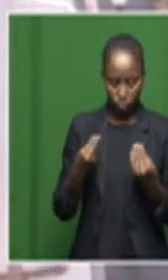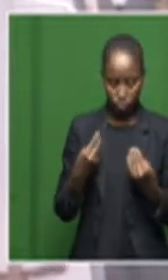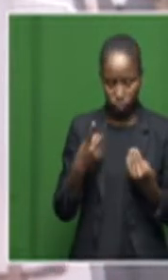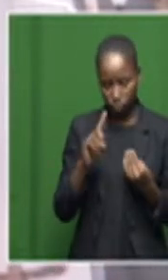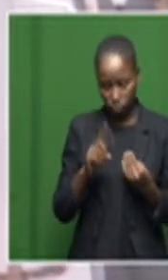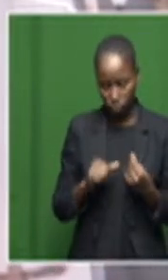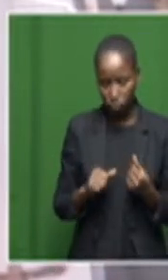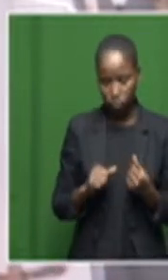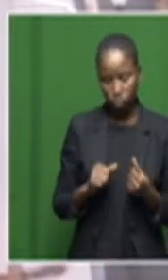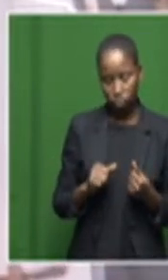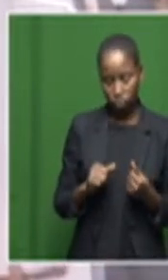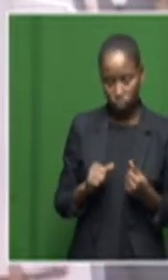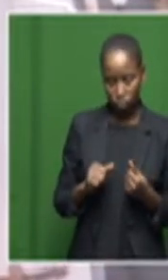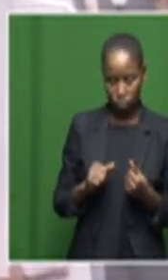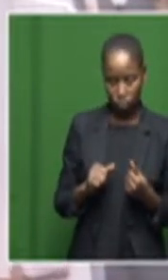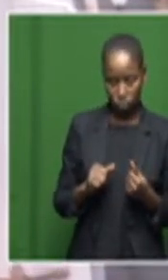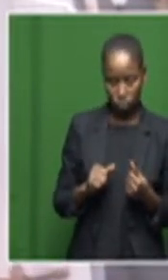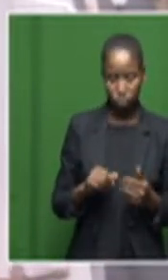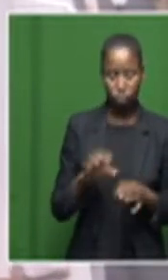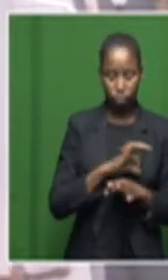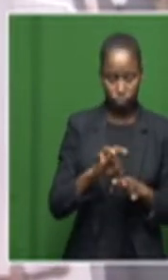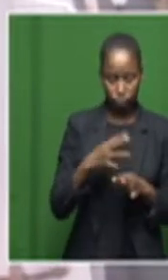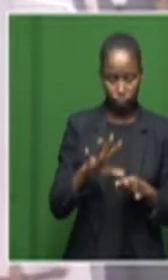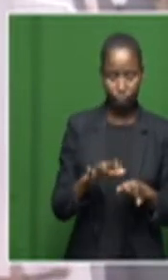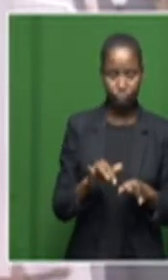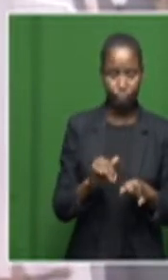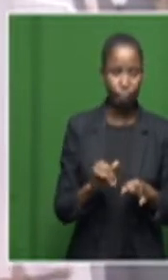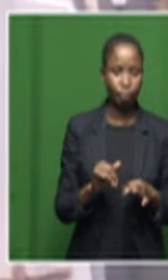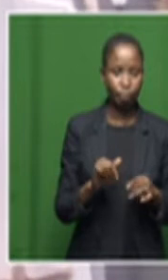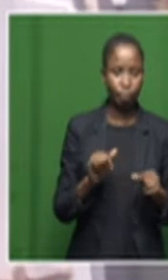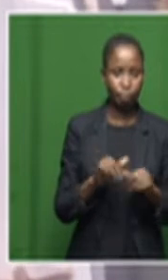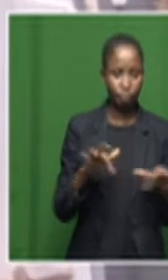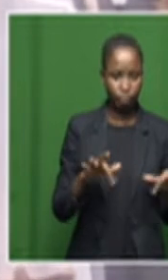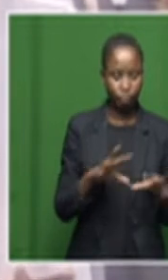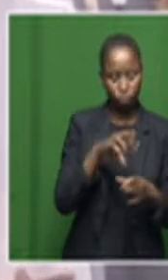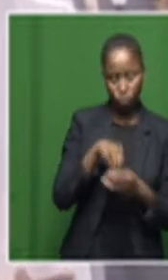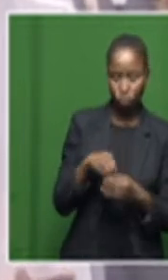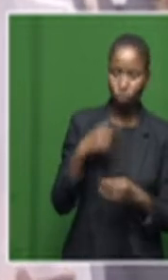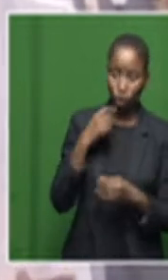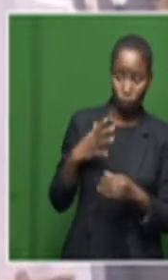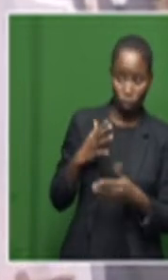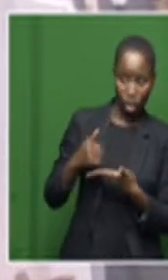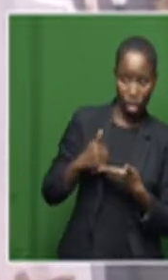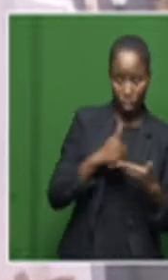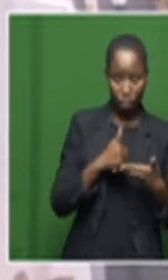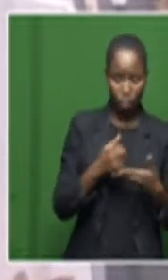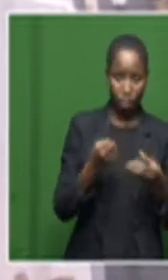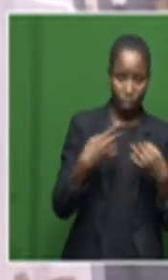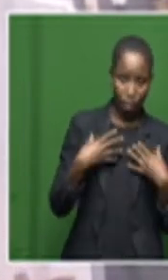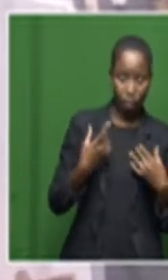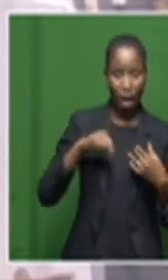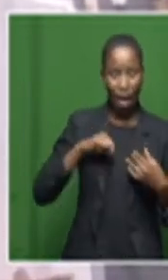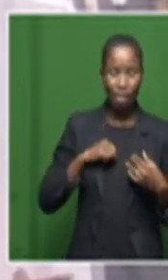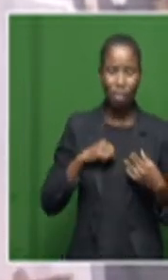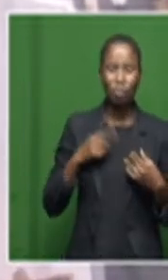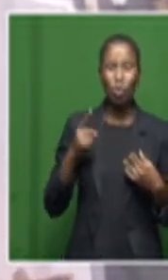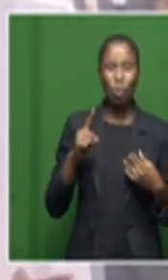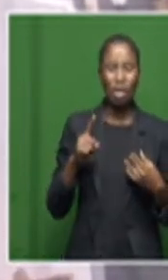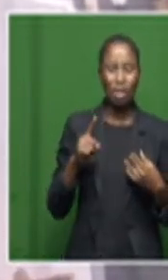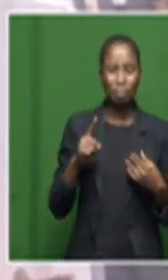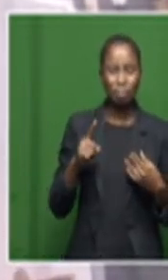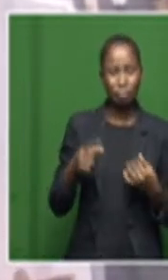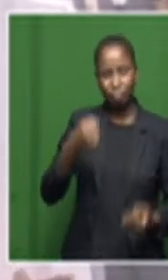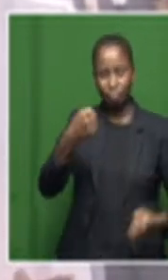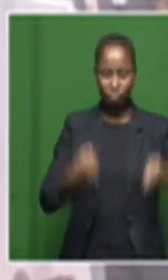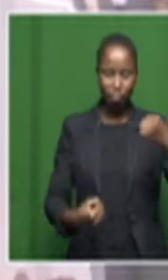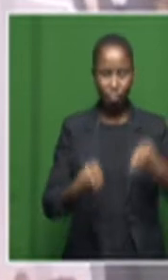pipeline stakeholders who are looking into assisting us with mobile vaccination units, which they